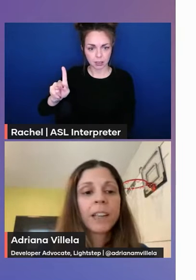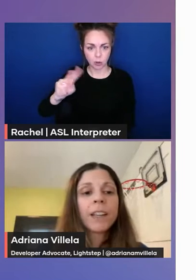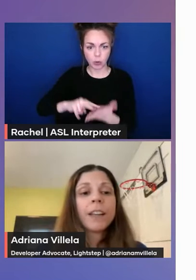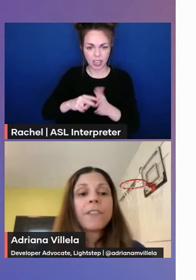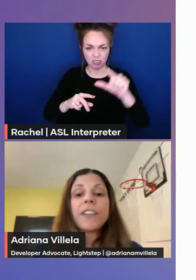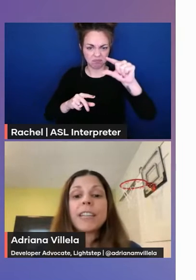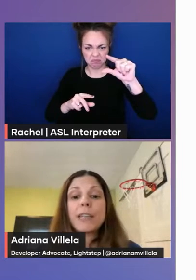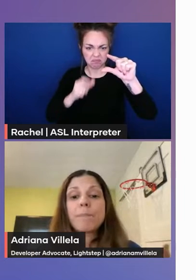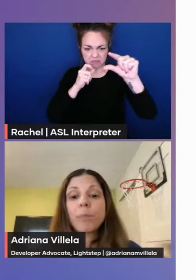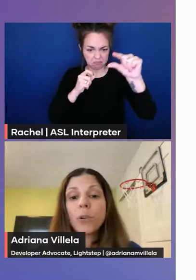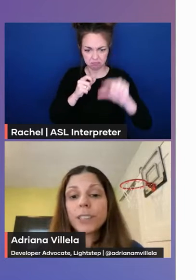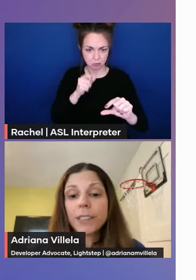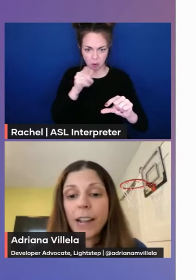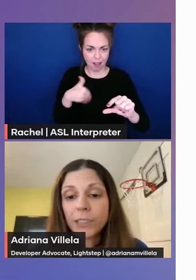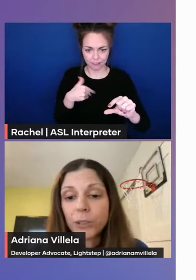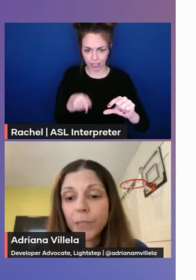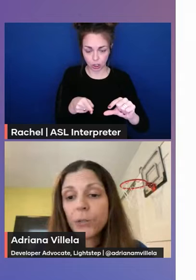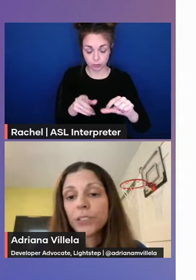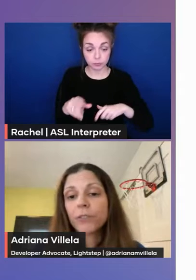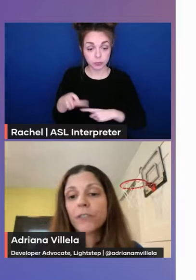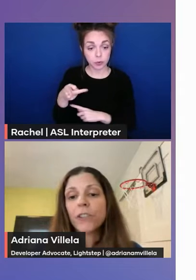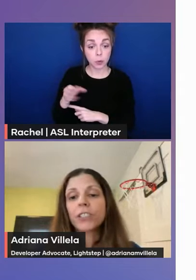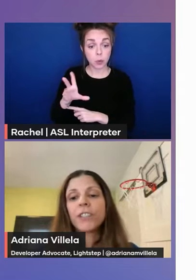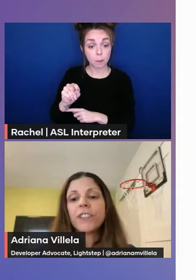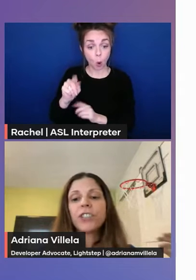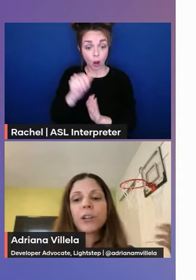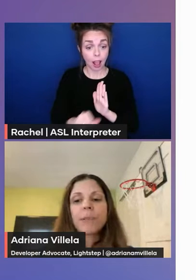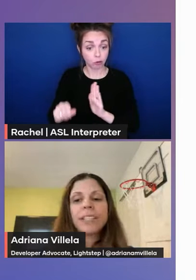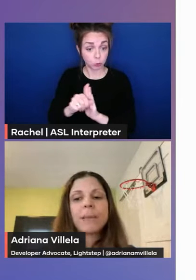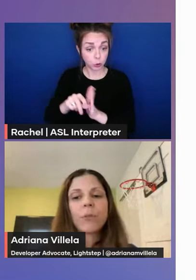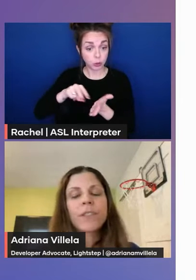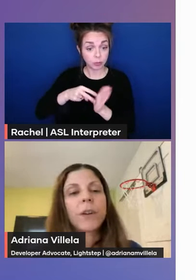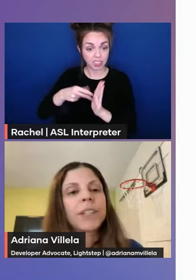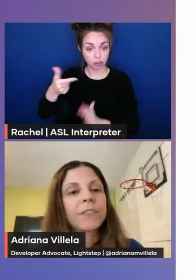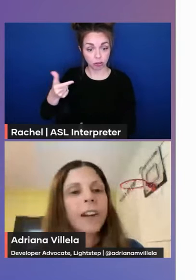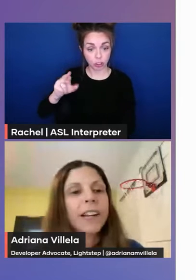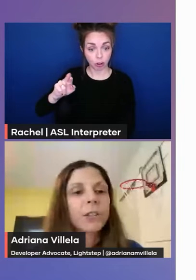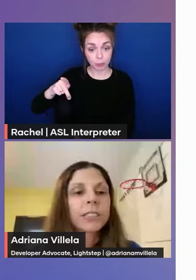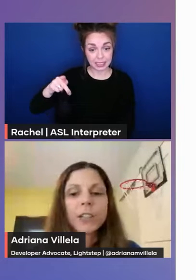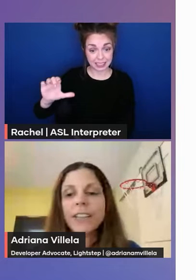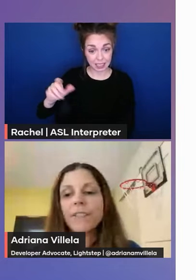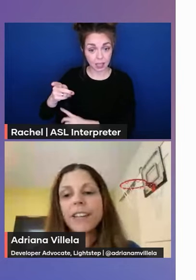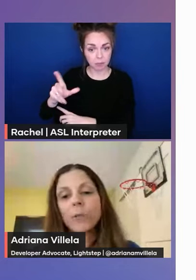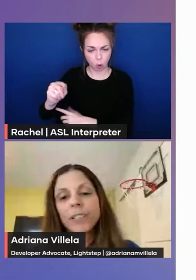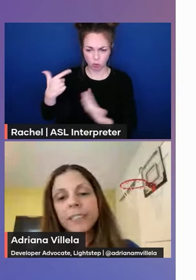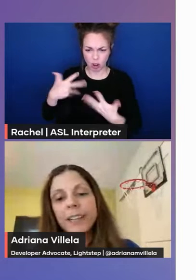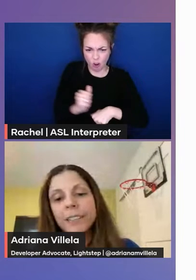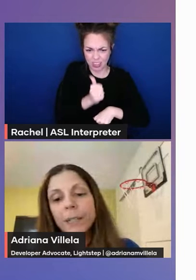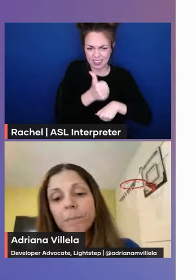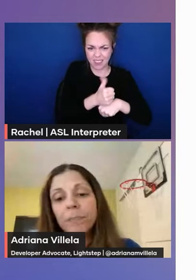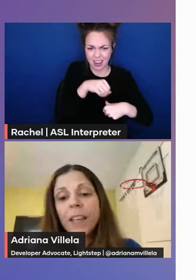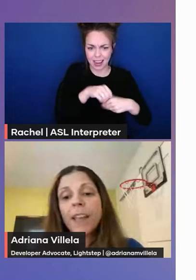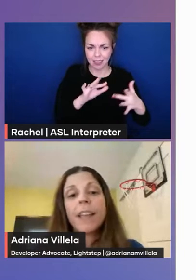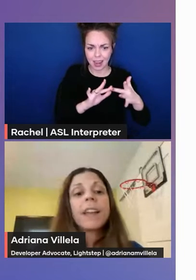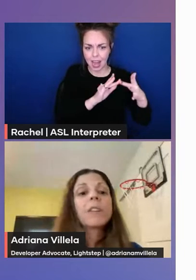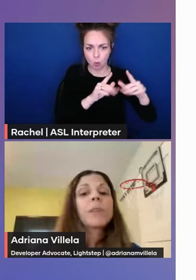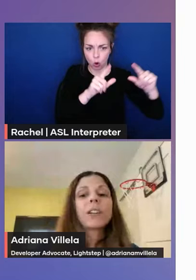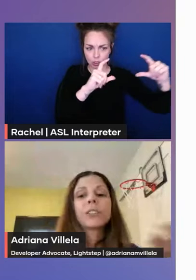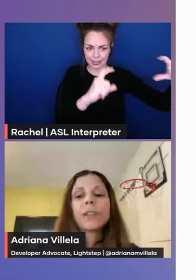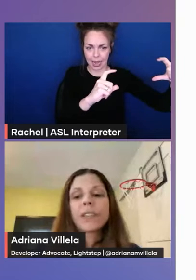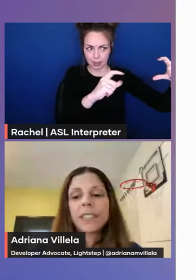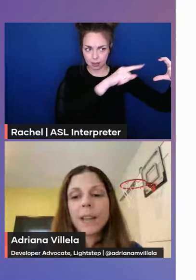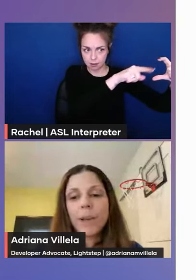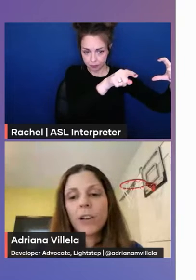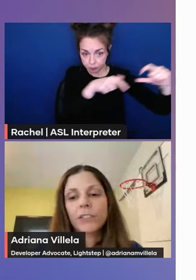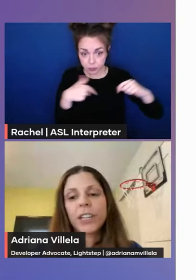things. The port attribute refers to the gRPC port that we defined earlier in the network stanza. And